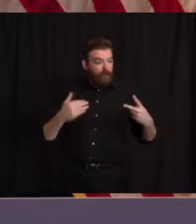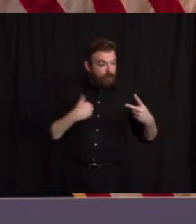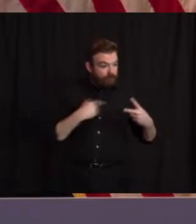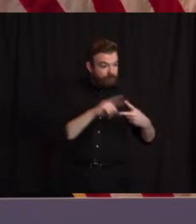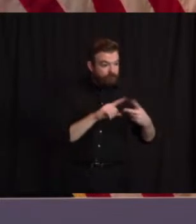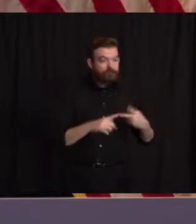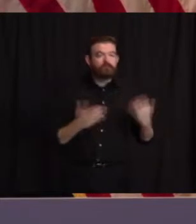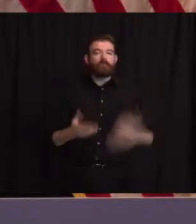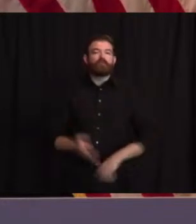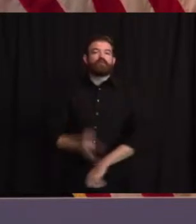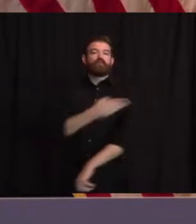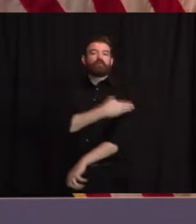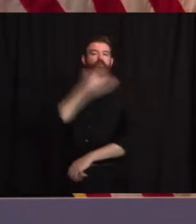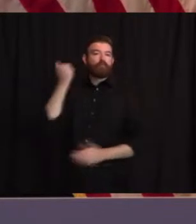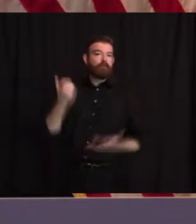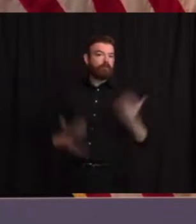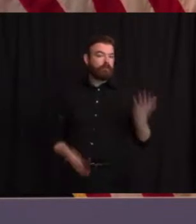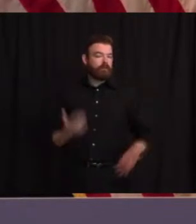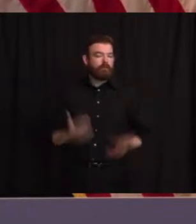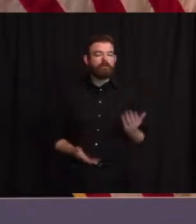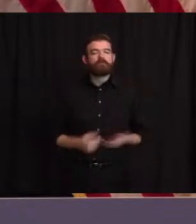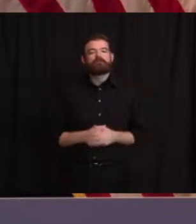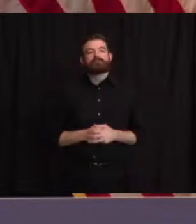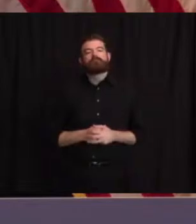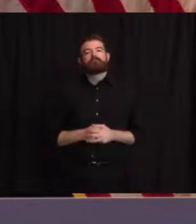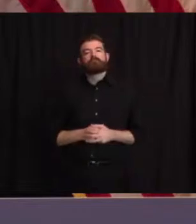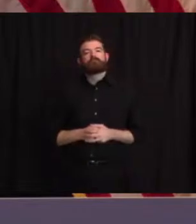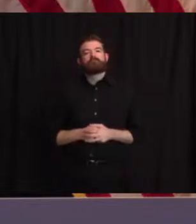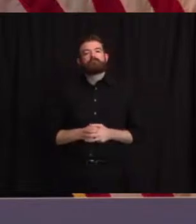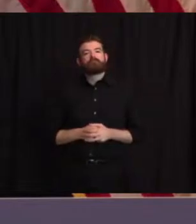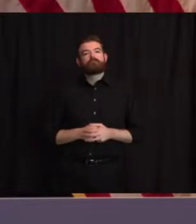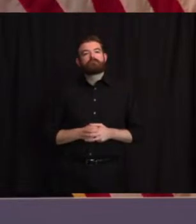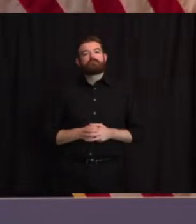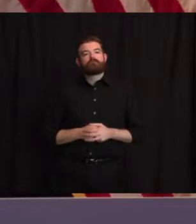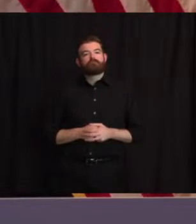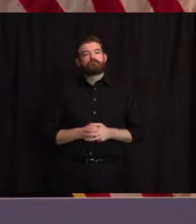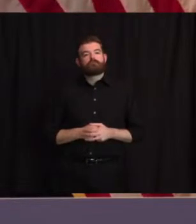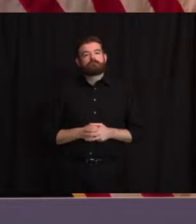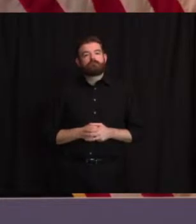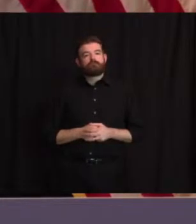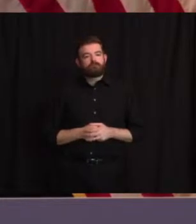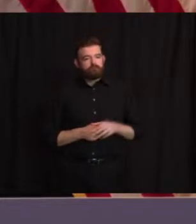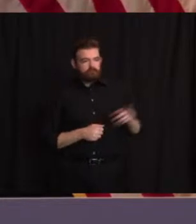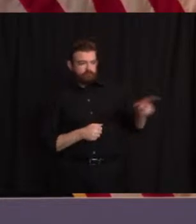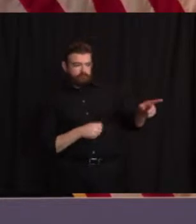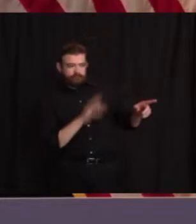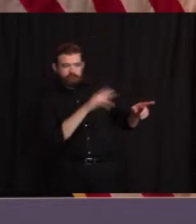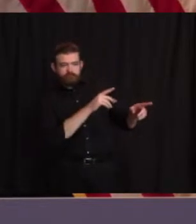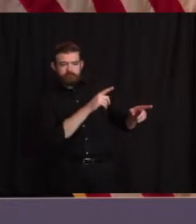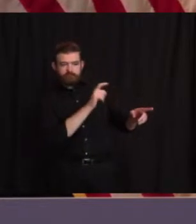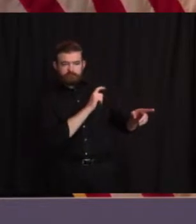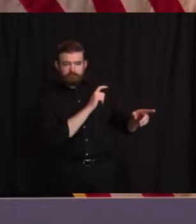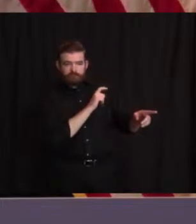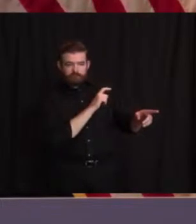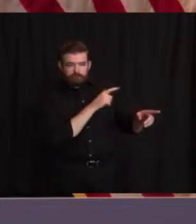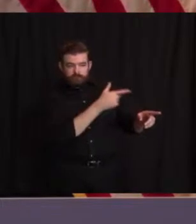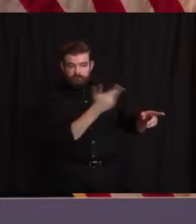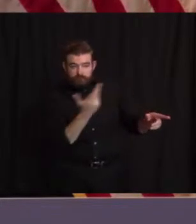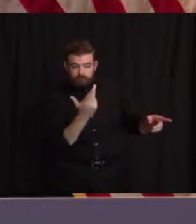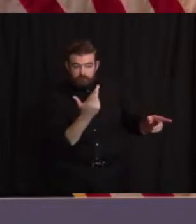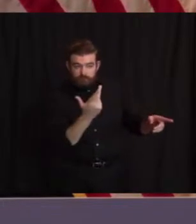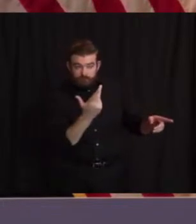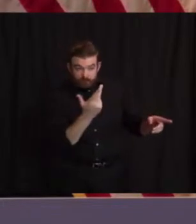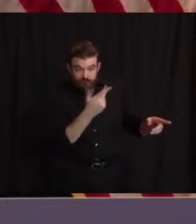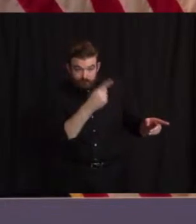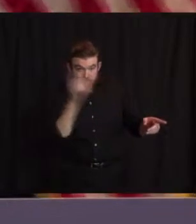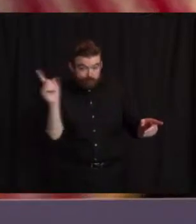shore, particularly summer surge staffing, and any advice you've got for folks out there in terms of trying to figure out whether or not it's safe to get back and